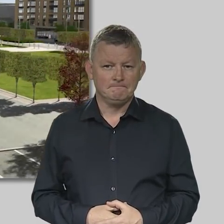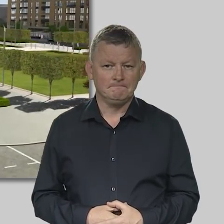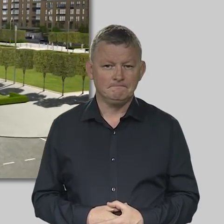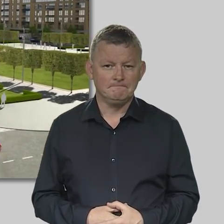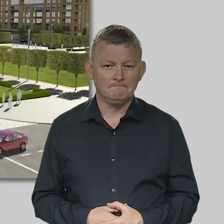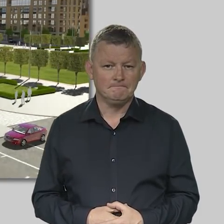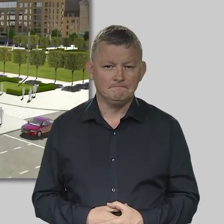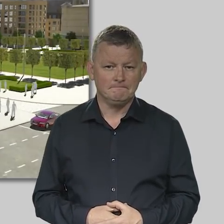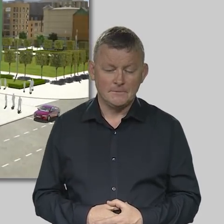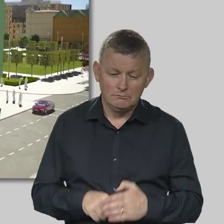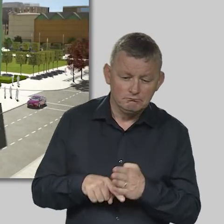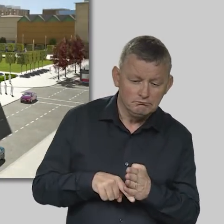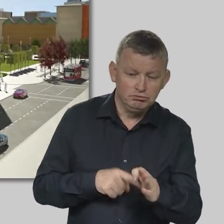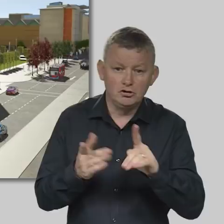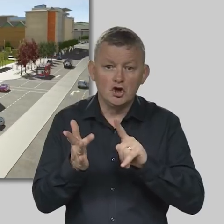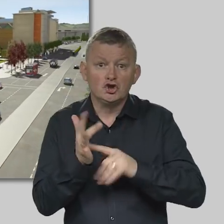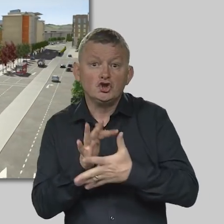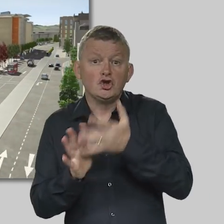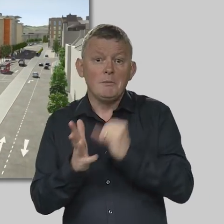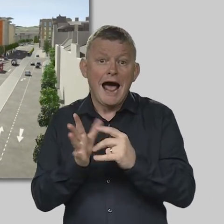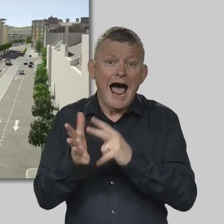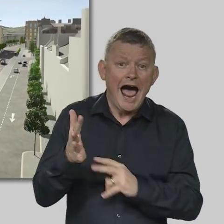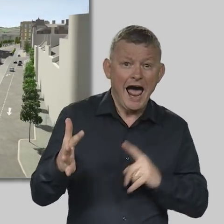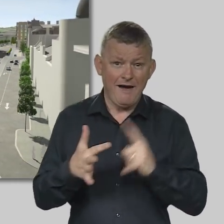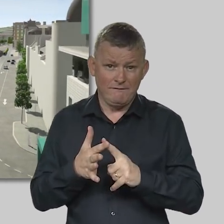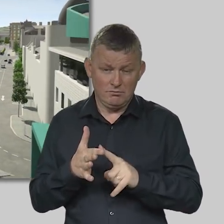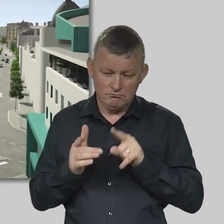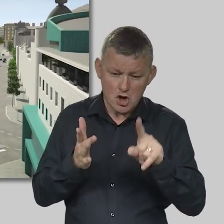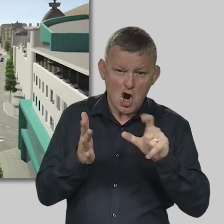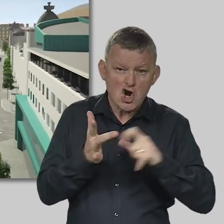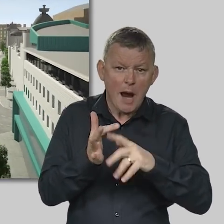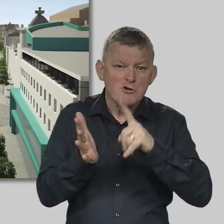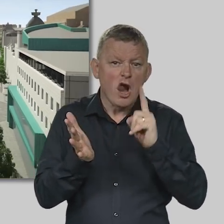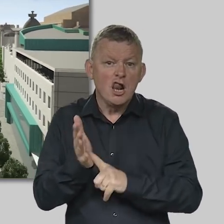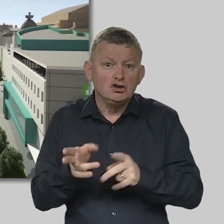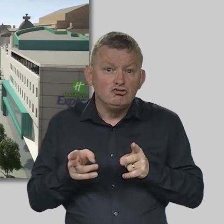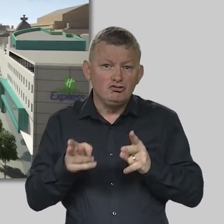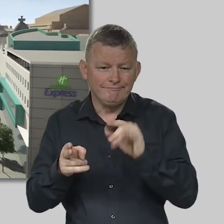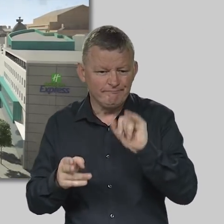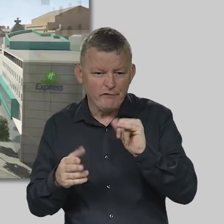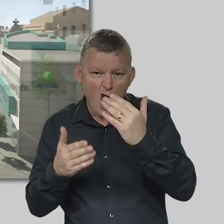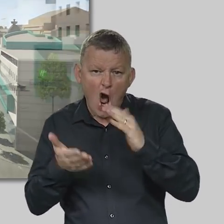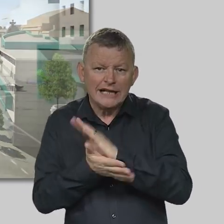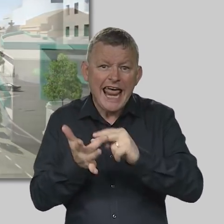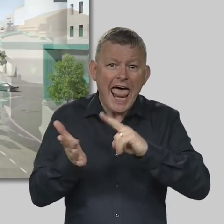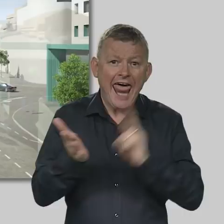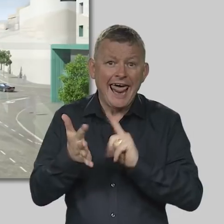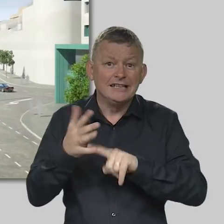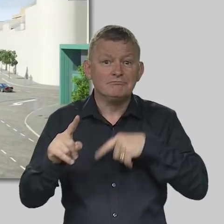And as we travel further along Thompson Avenue, passing South Commercial Street, the Holiday Inn Express is on the right.